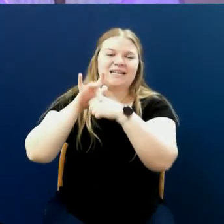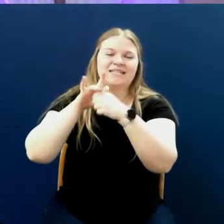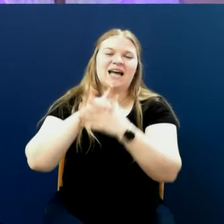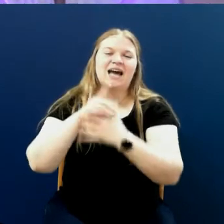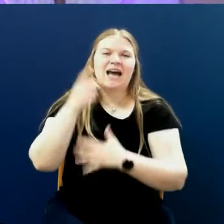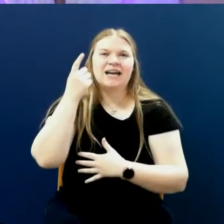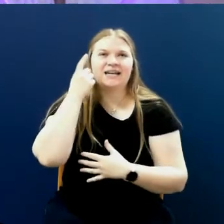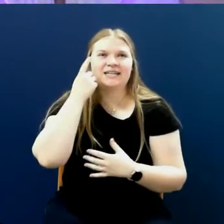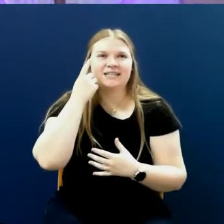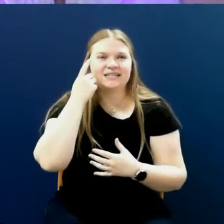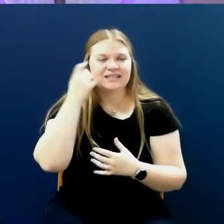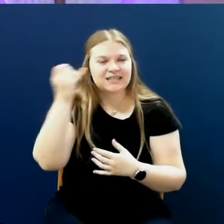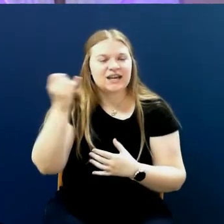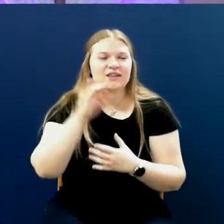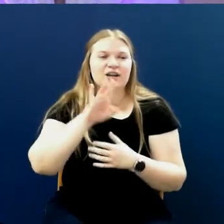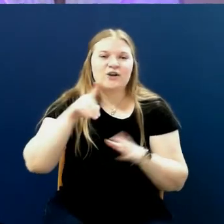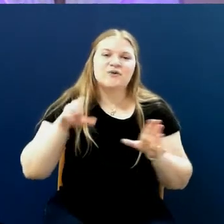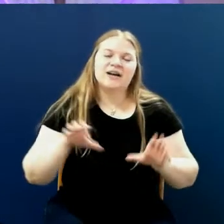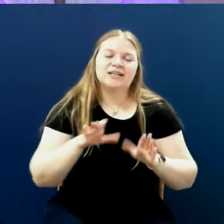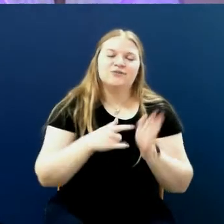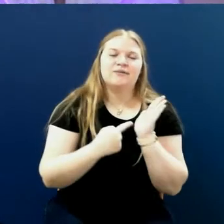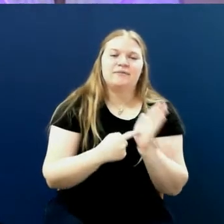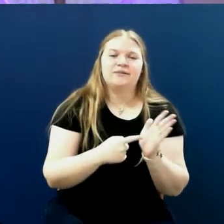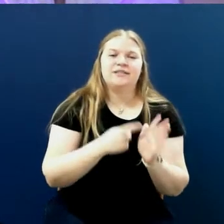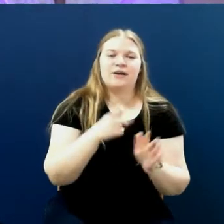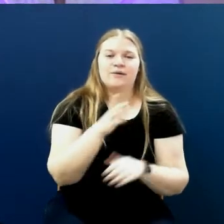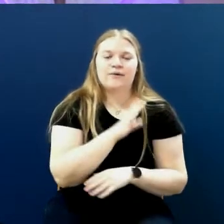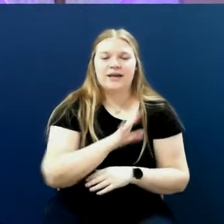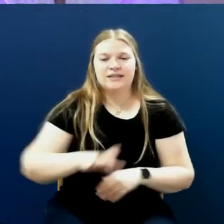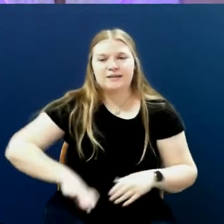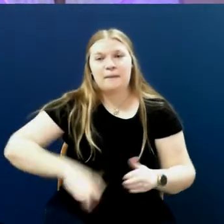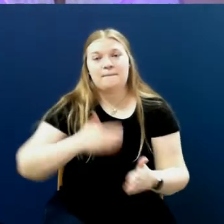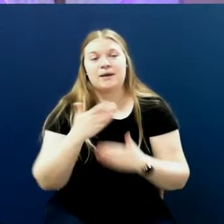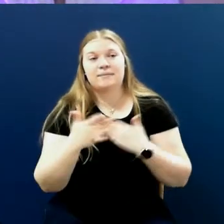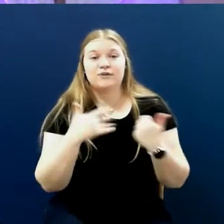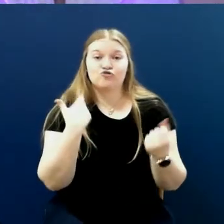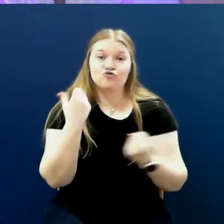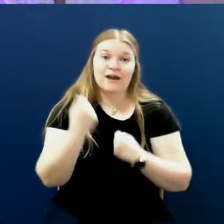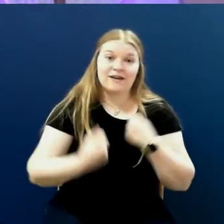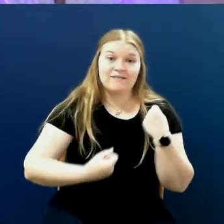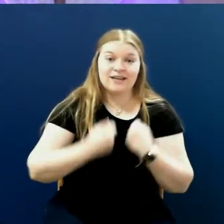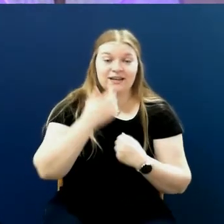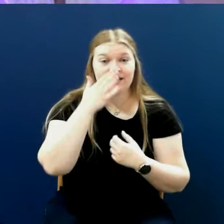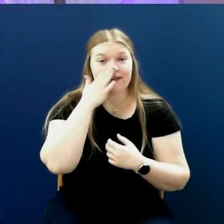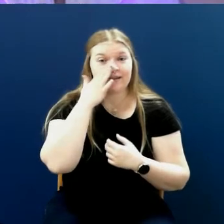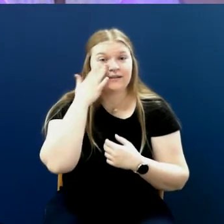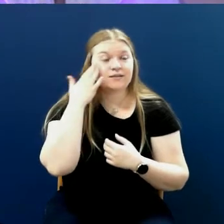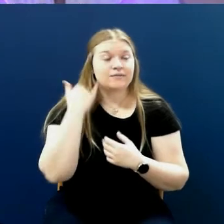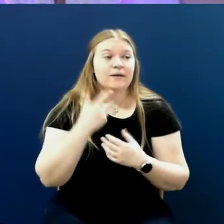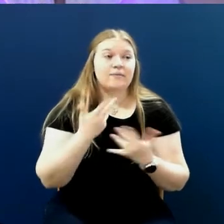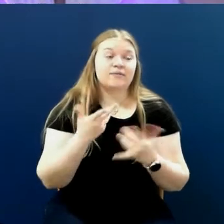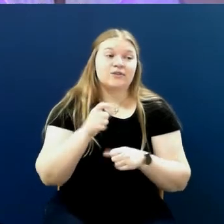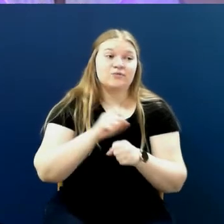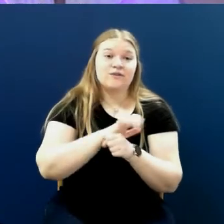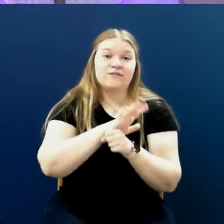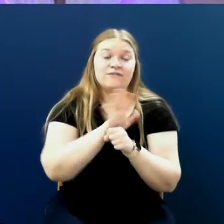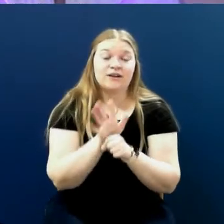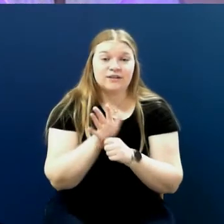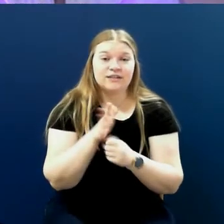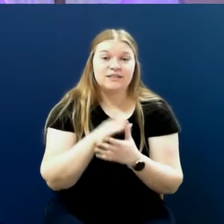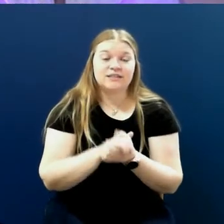that my actions represent Christ. Maybe it's driving. Maybe with this coronavirus and